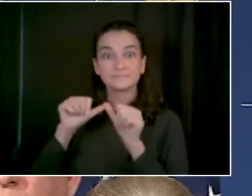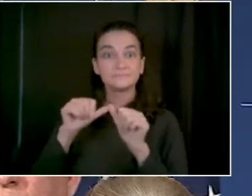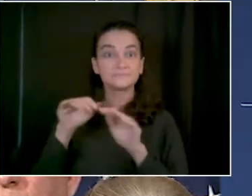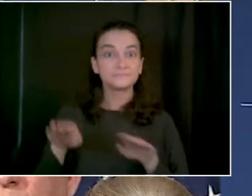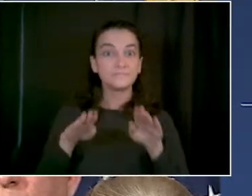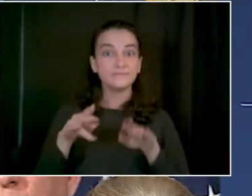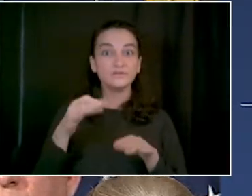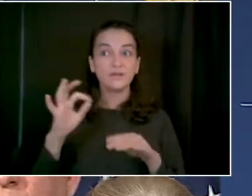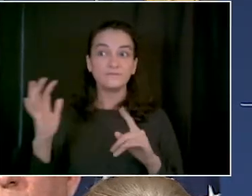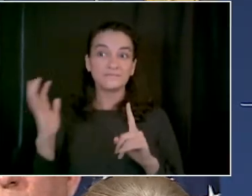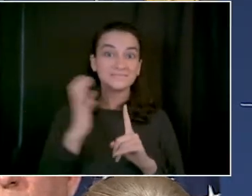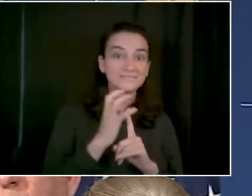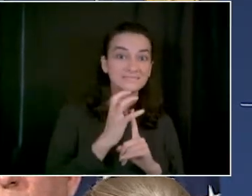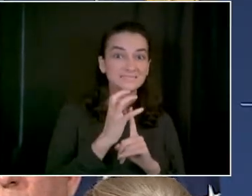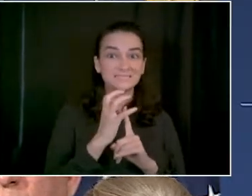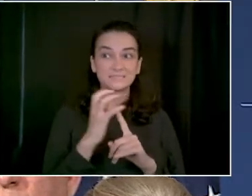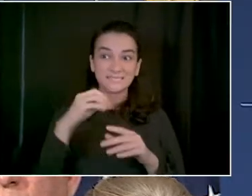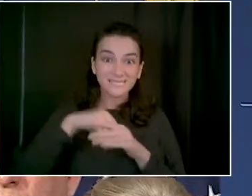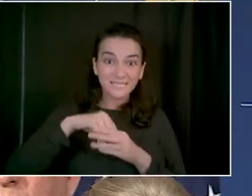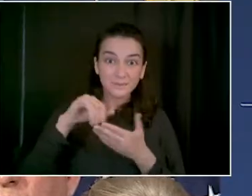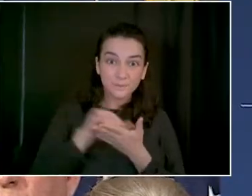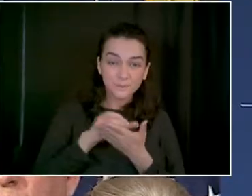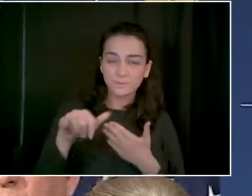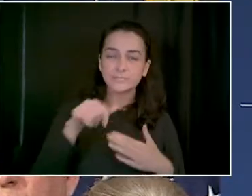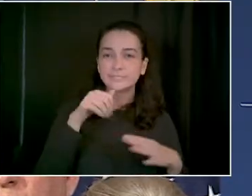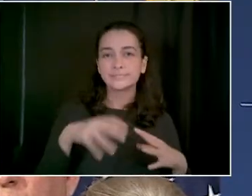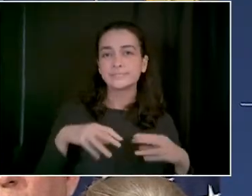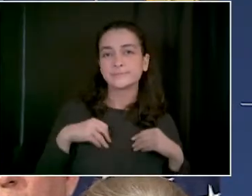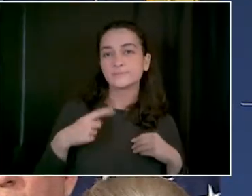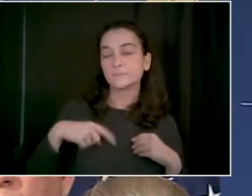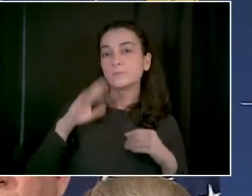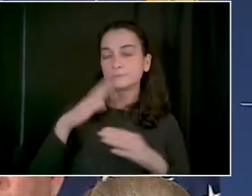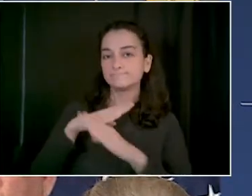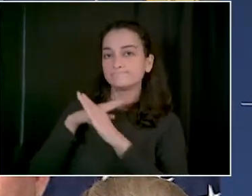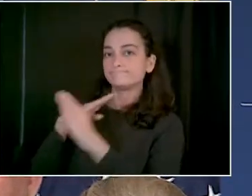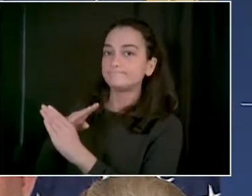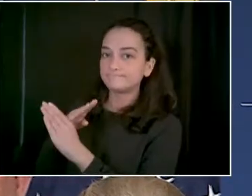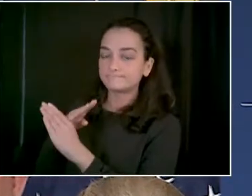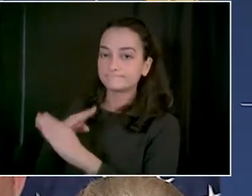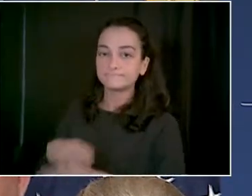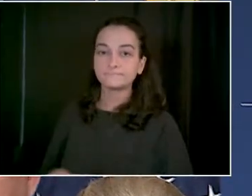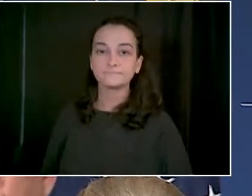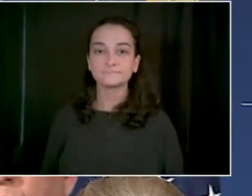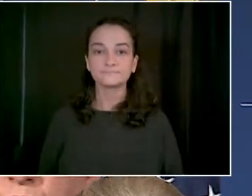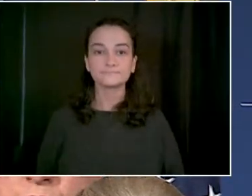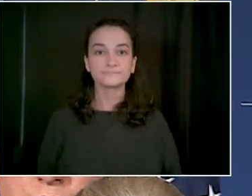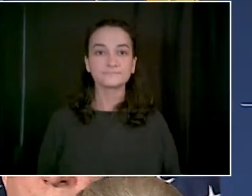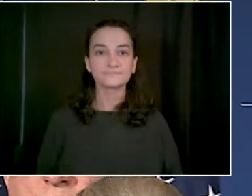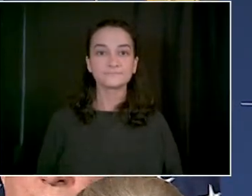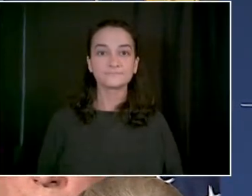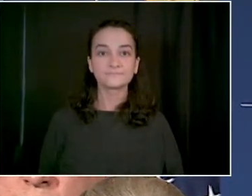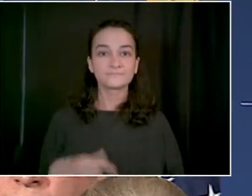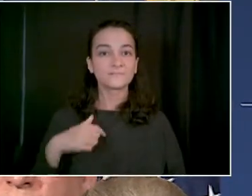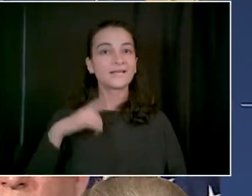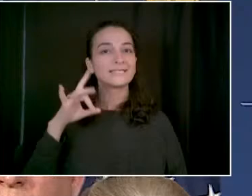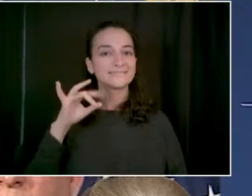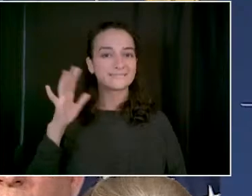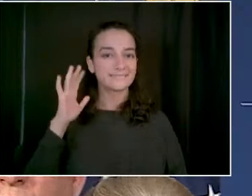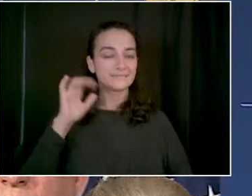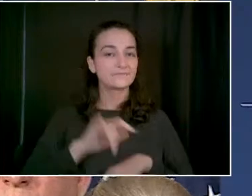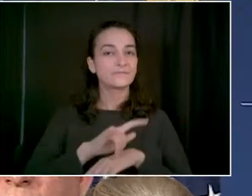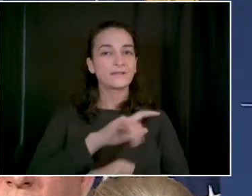gangs, when I was in Ecuador, people did not want to leave Ecuador. They fled Ecuador because the gangs took